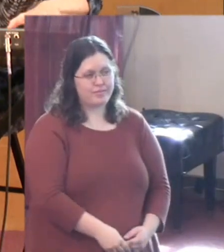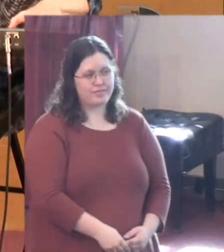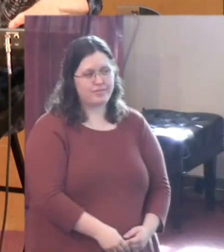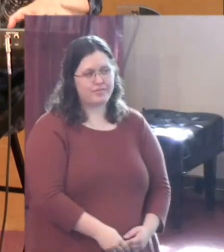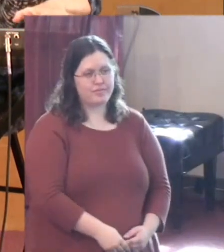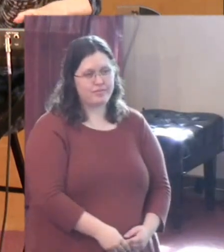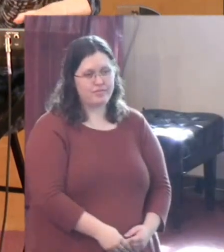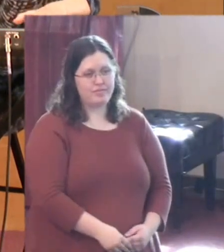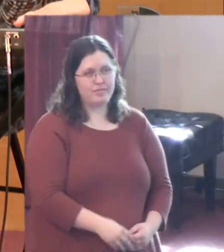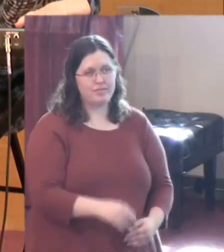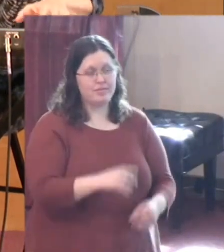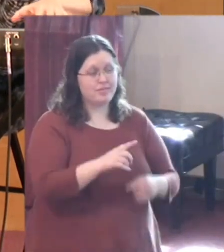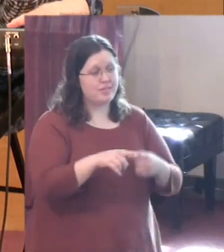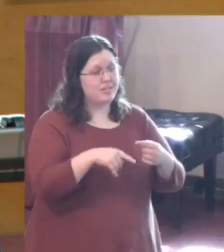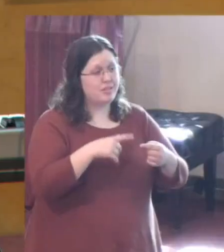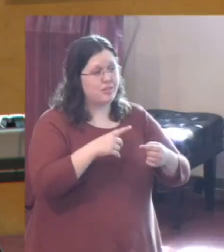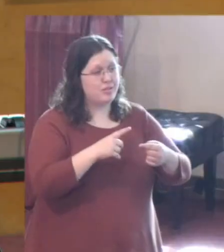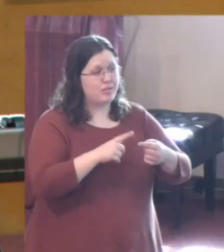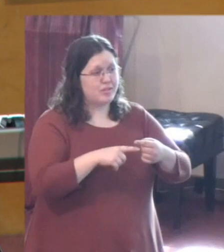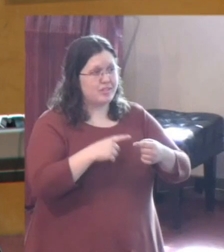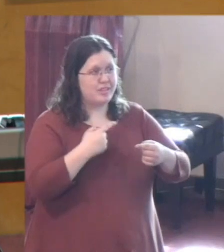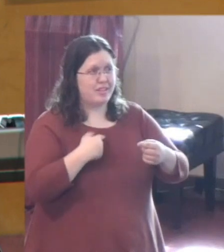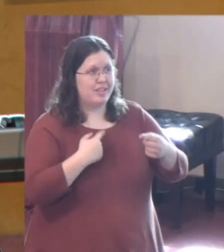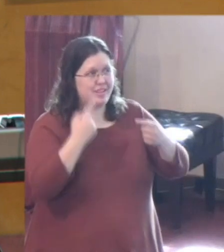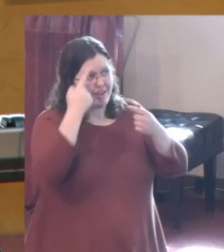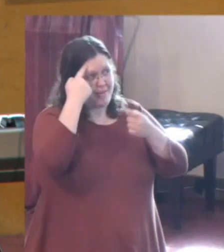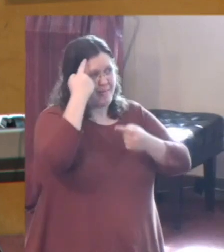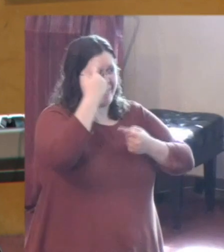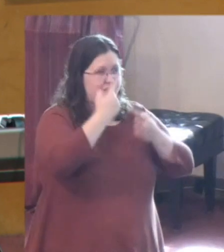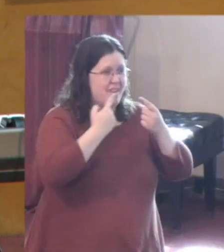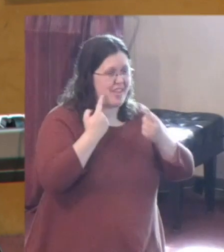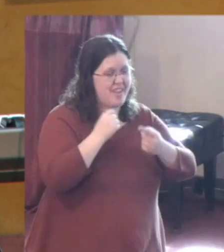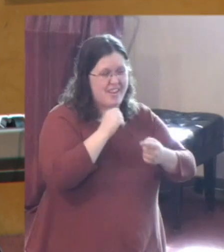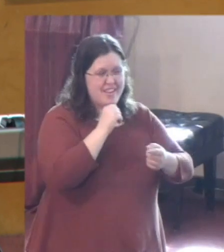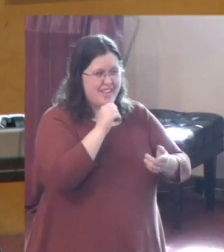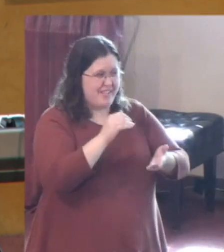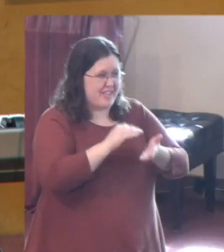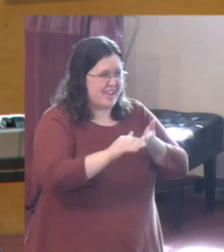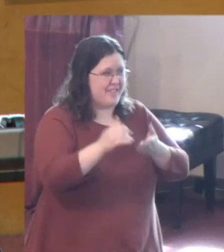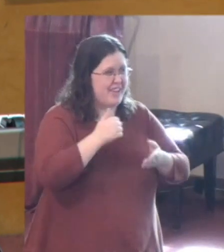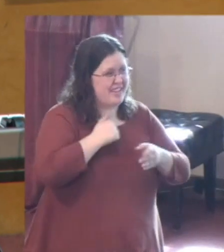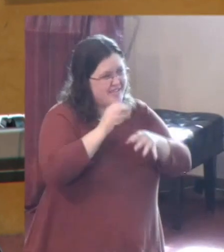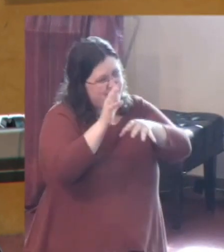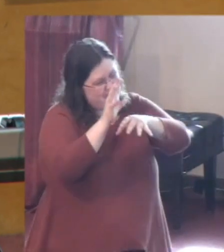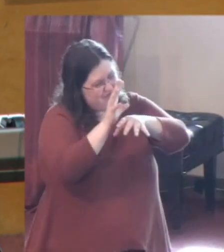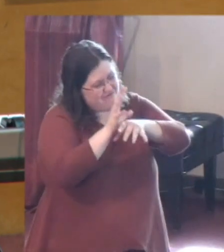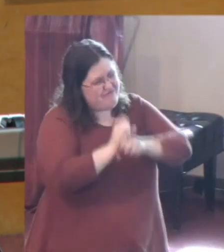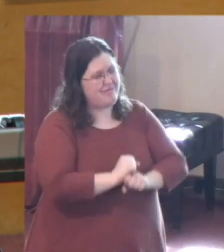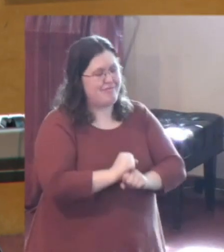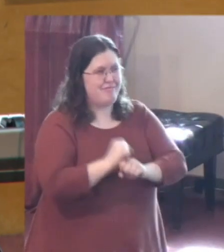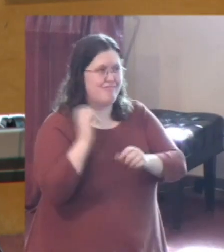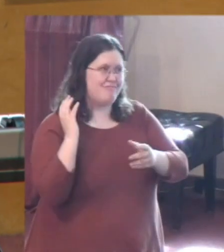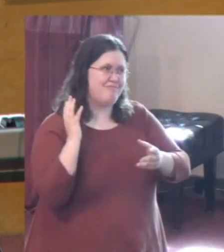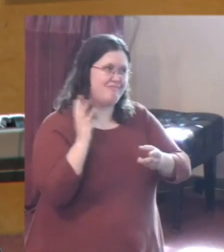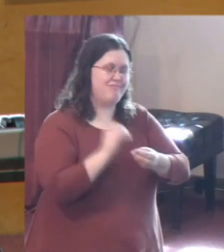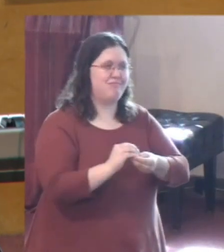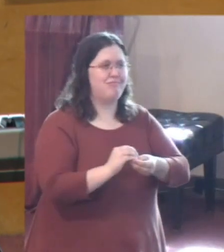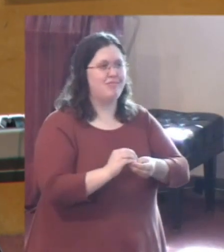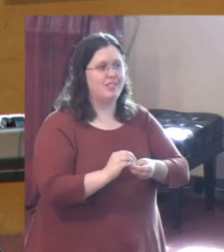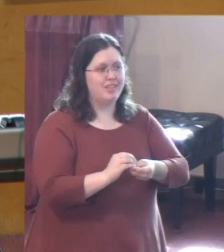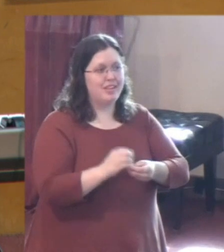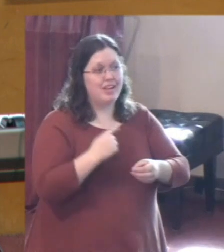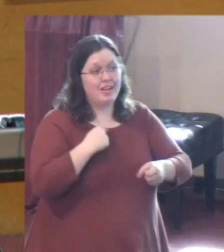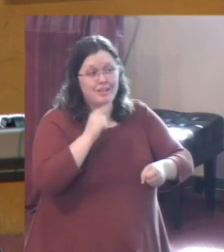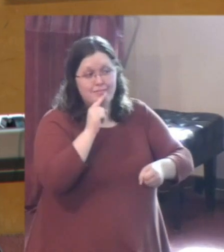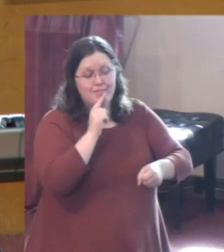And when I slip into those unforgiving habits from the past, I